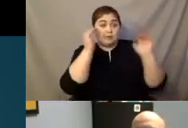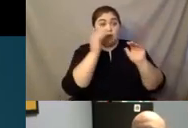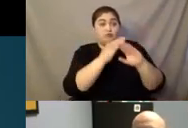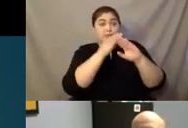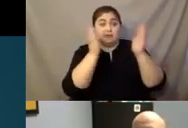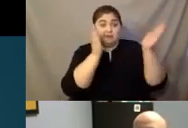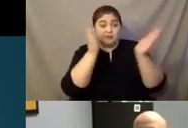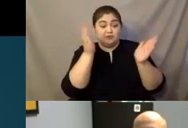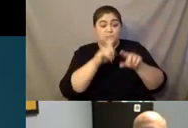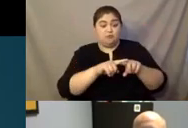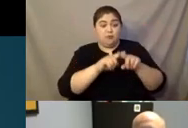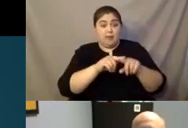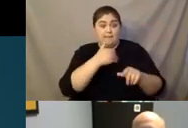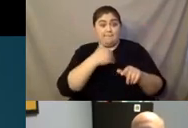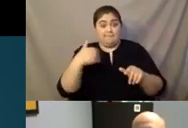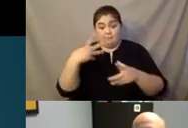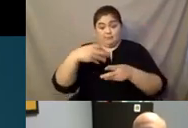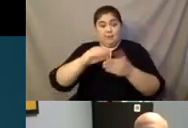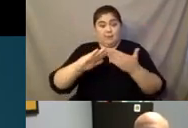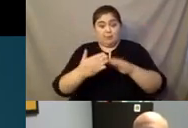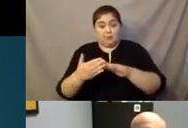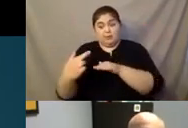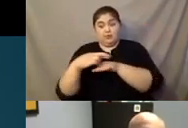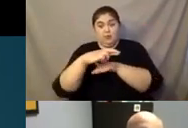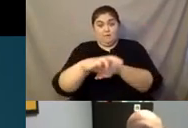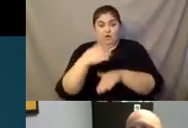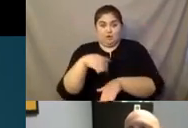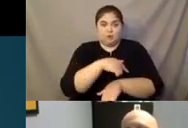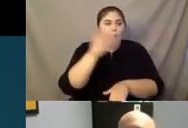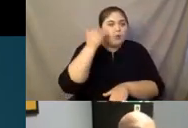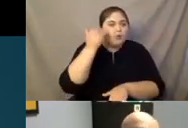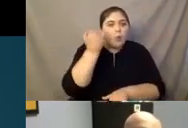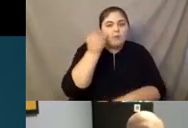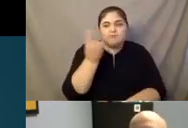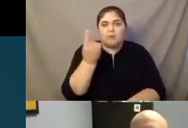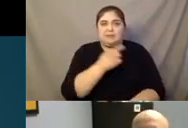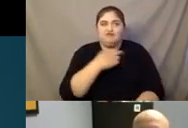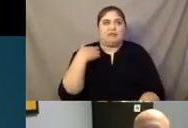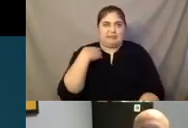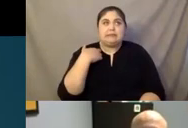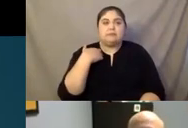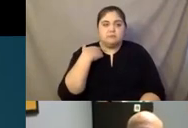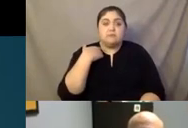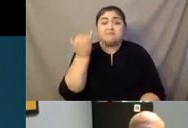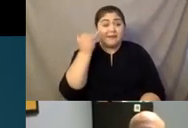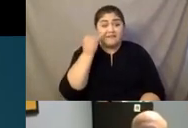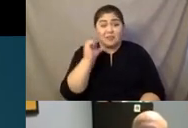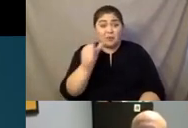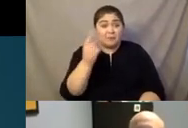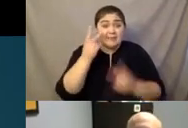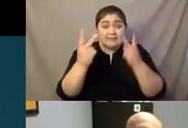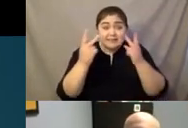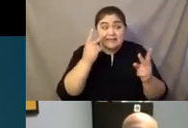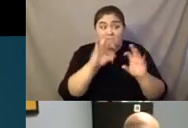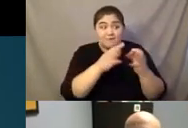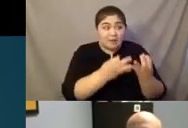our members of the community to make referrals to us so we know if someone is at risk. And if they're not being seen by family